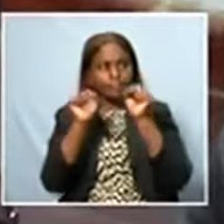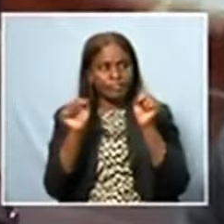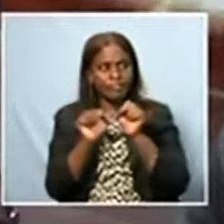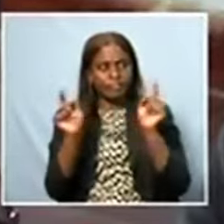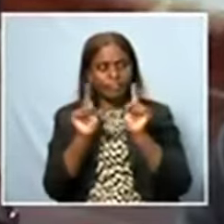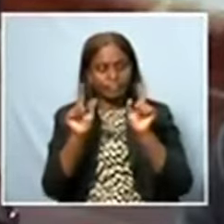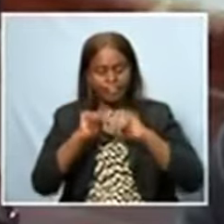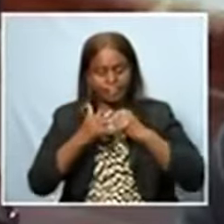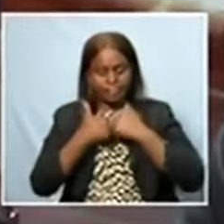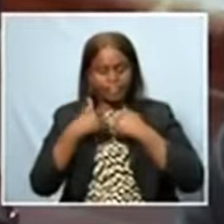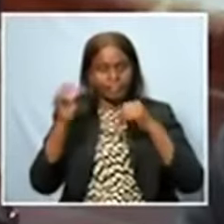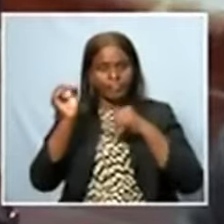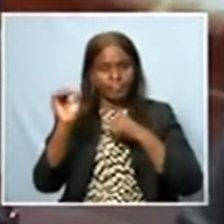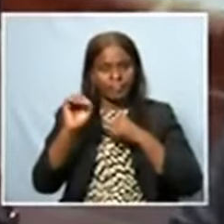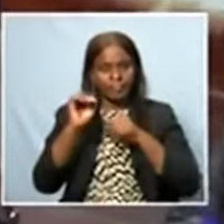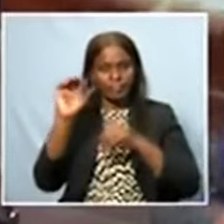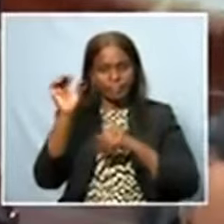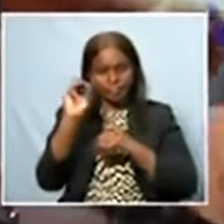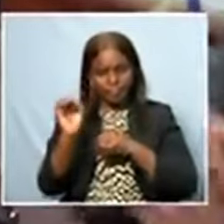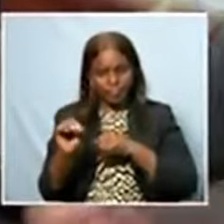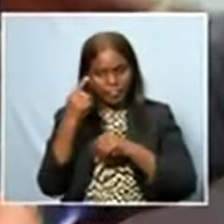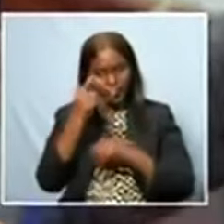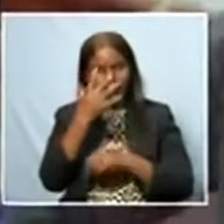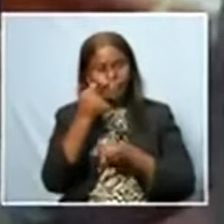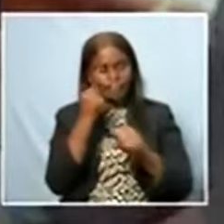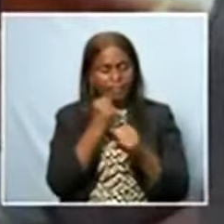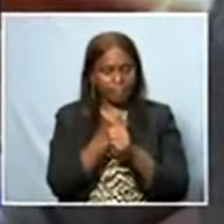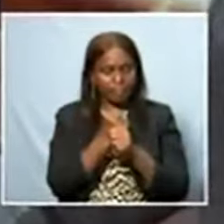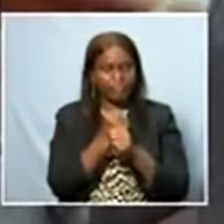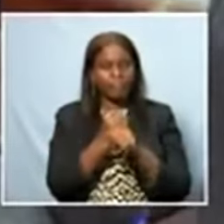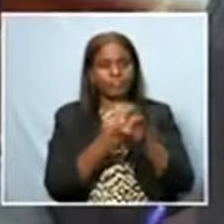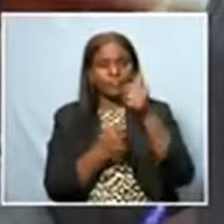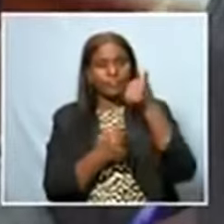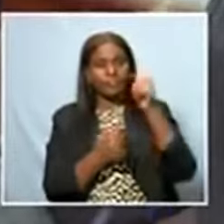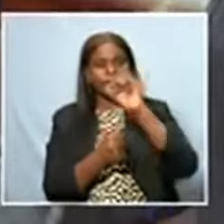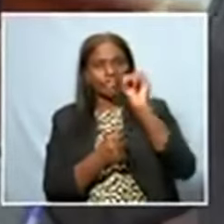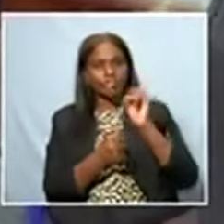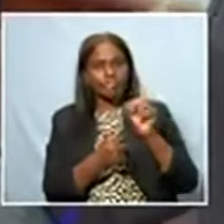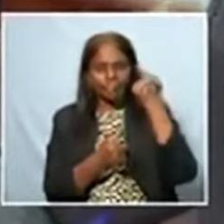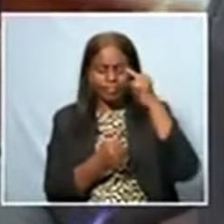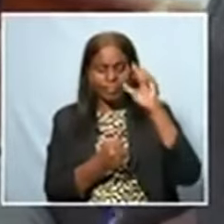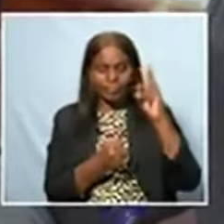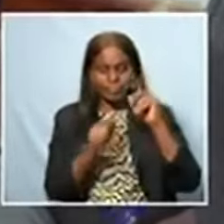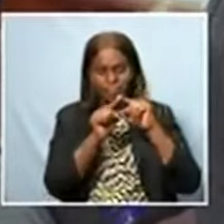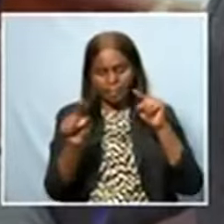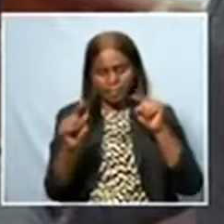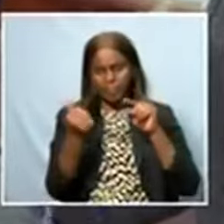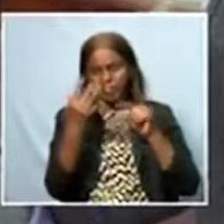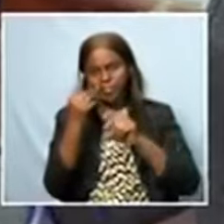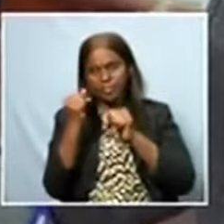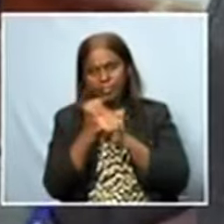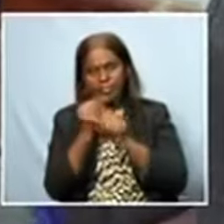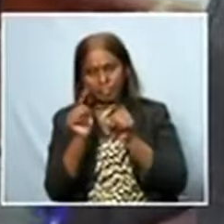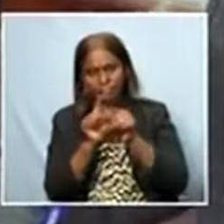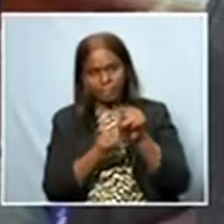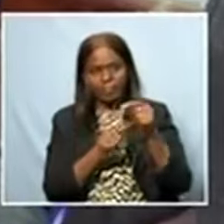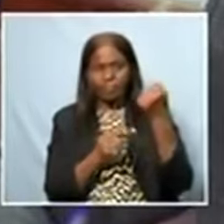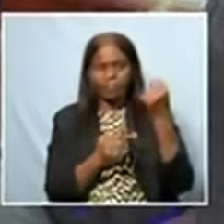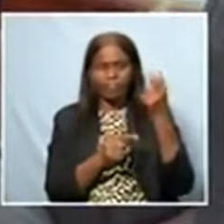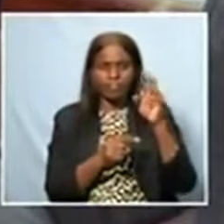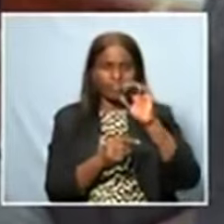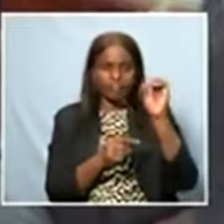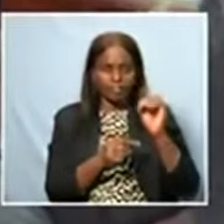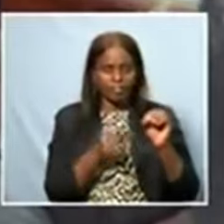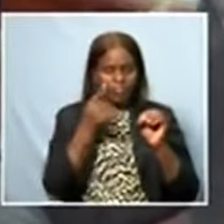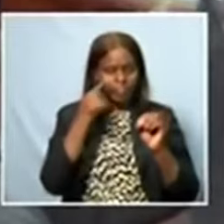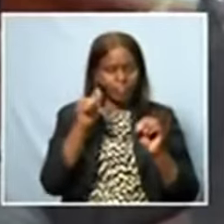have 0% for 5 years, then 10% for 6 to 15 years, and 12% for